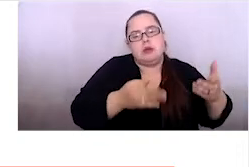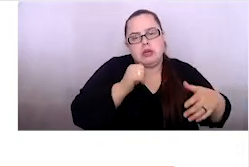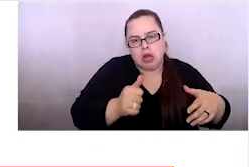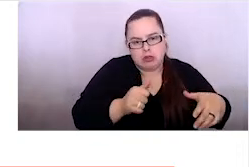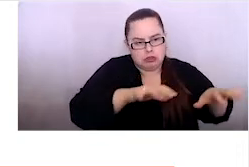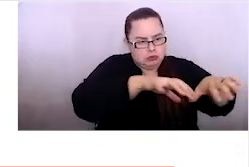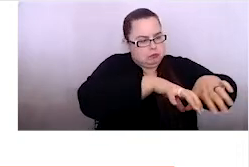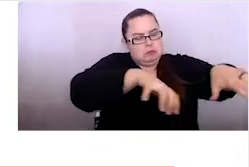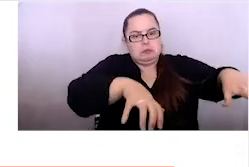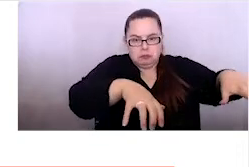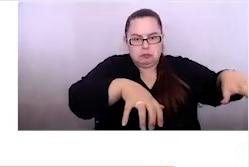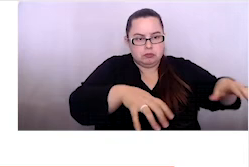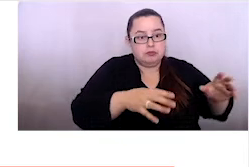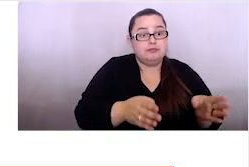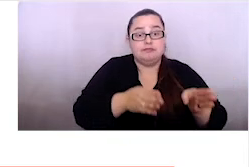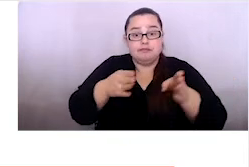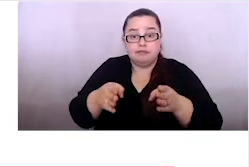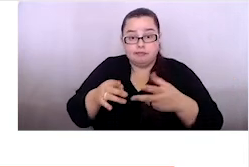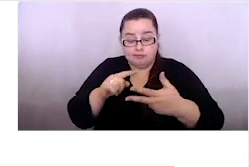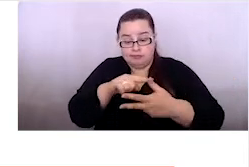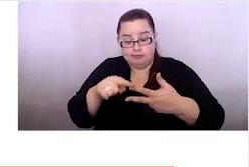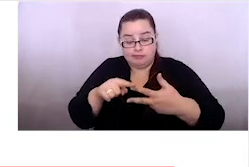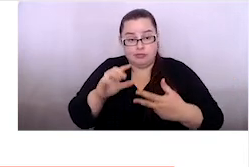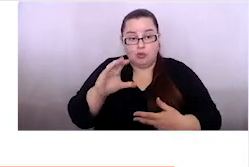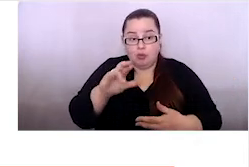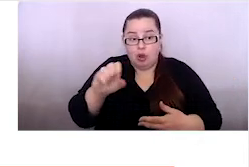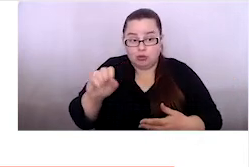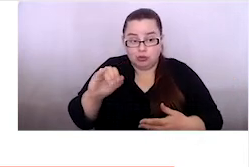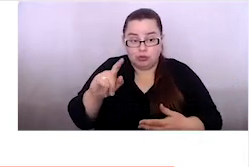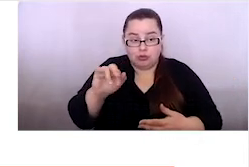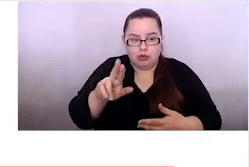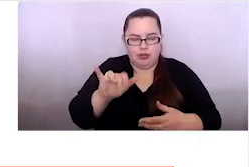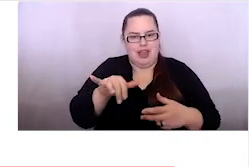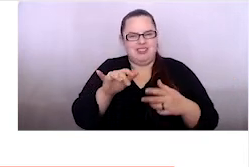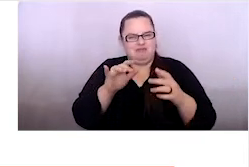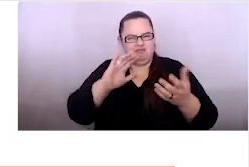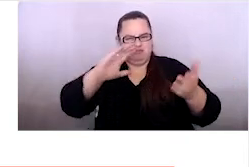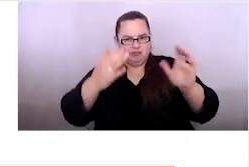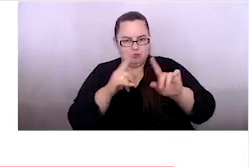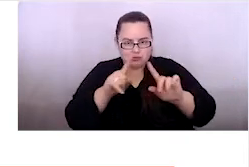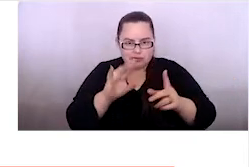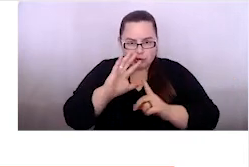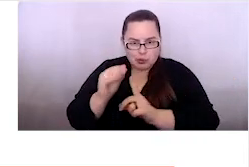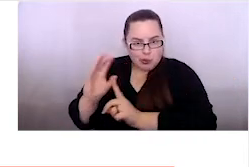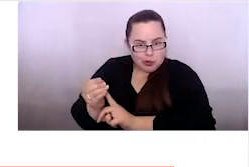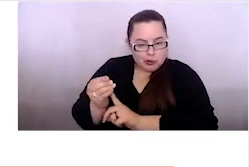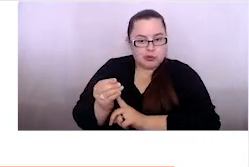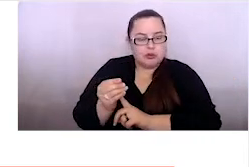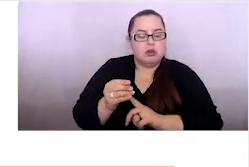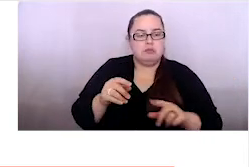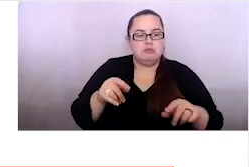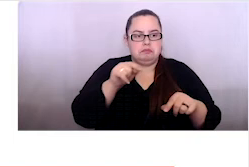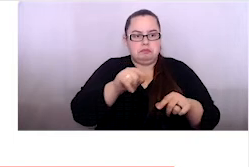other. And cross-cultural is the comparison of different cultures. So in this type of